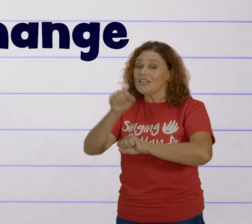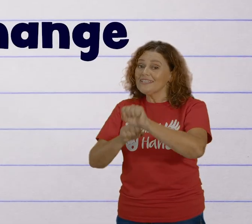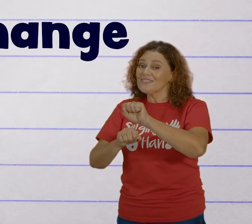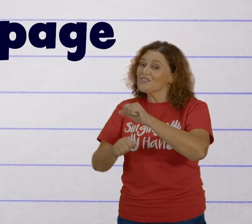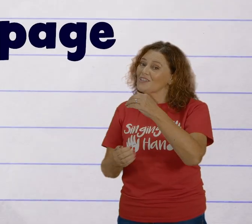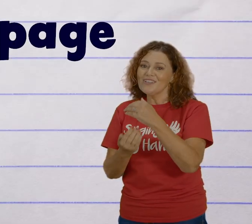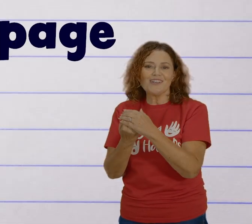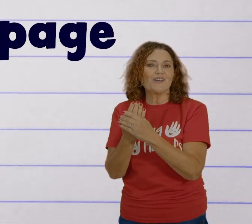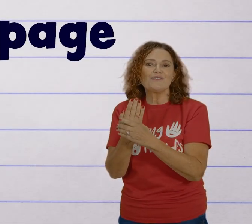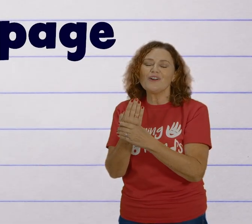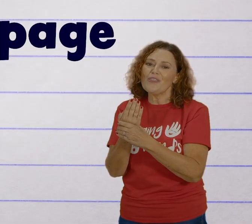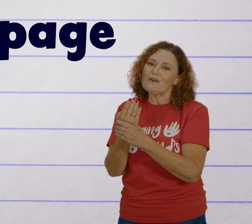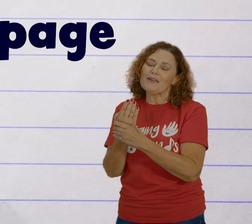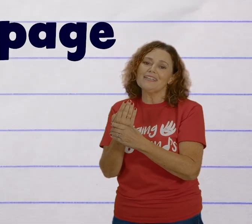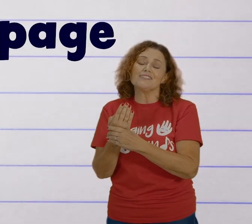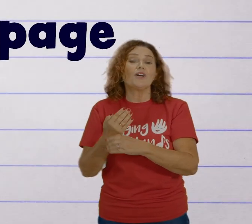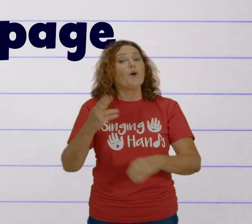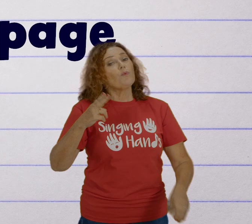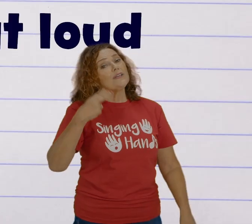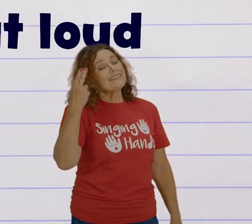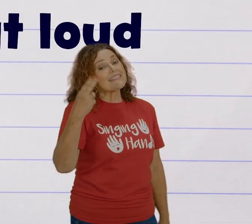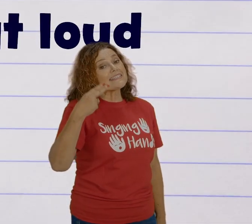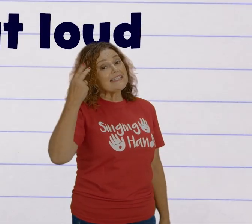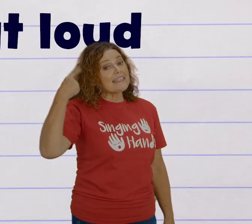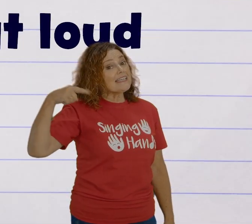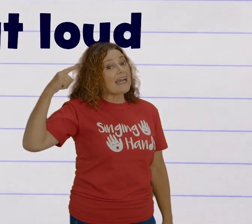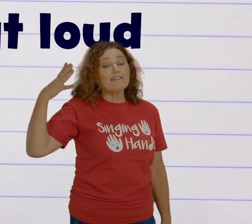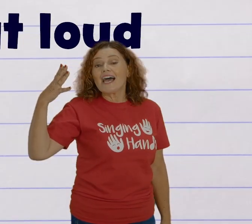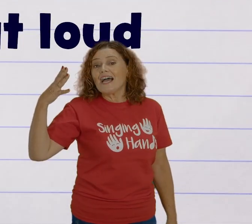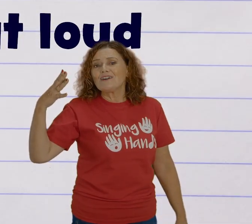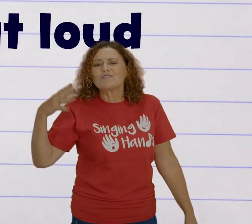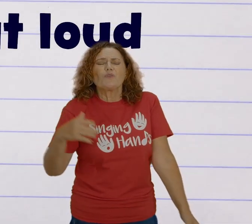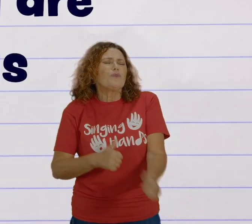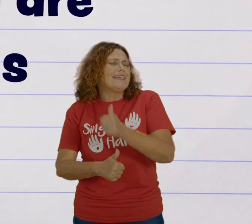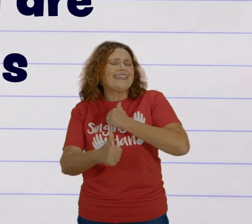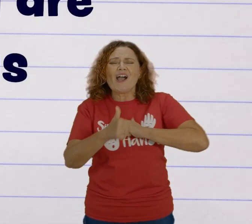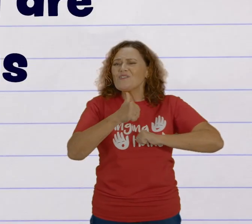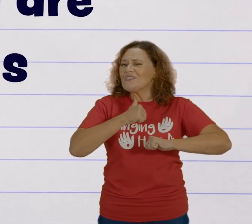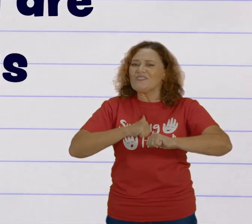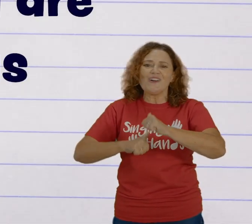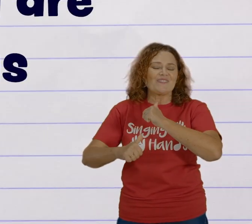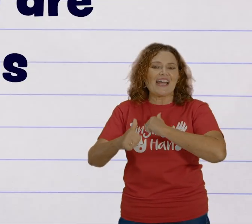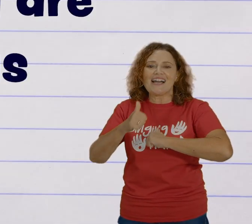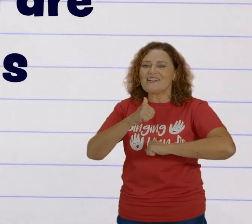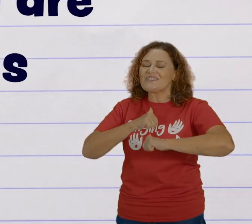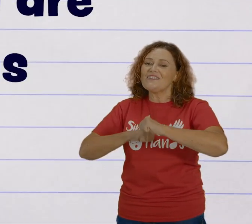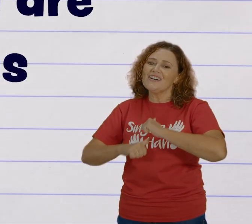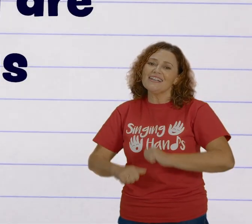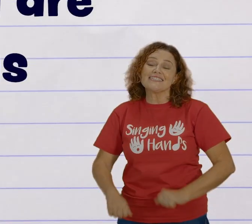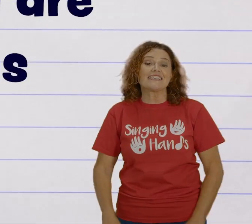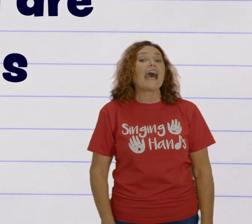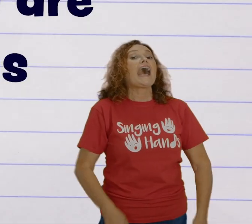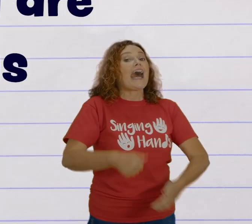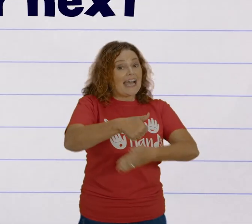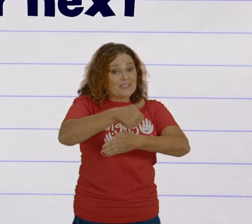time for change. Turn over the page. We'll sing it out loud. We hope you are proud of